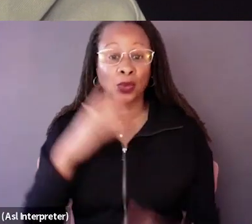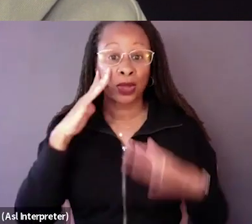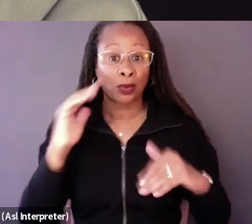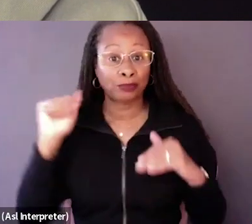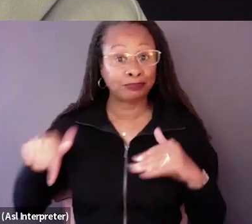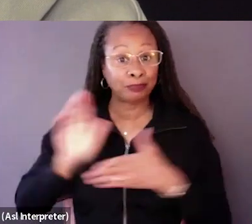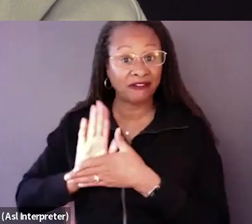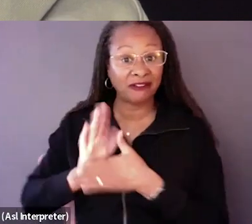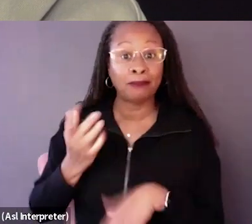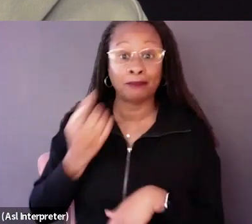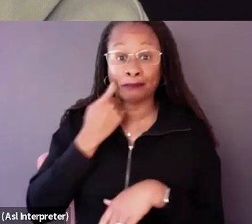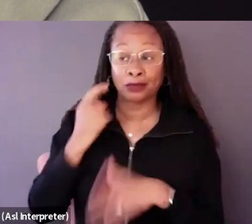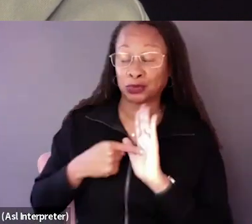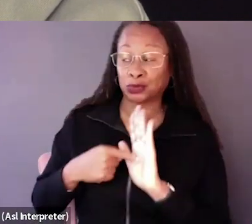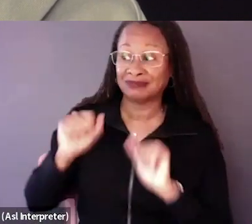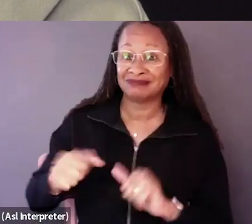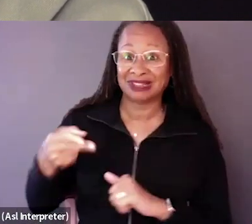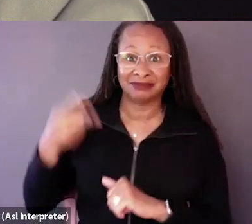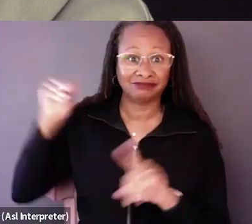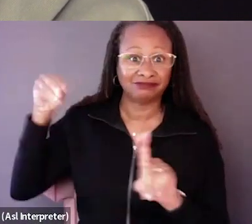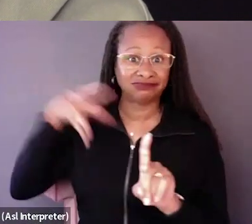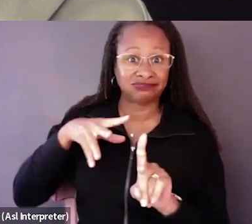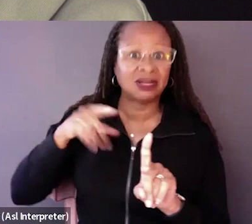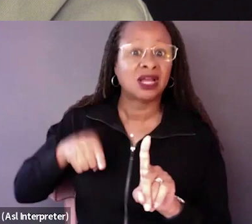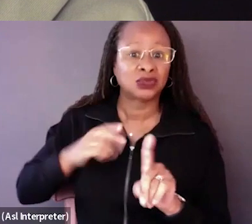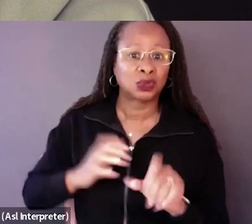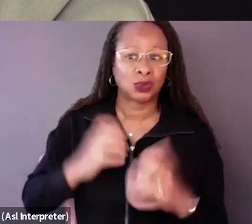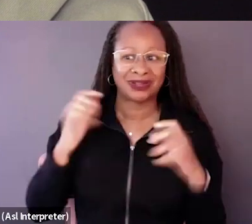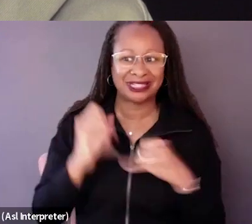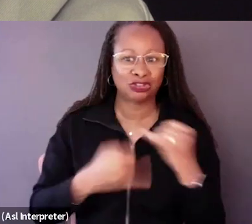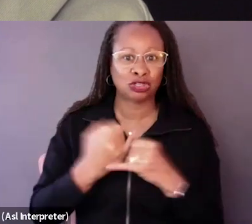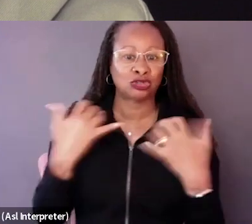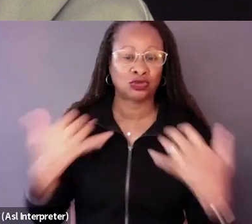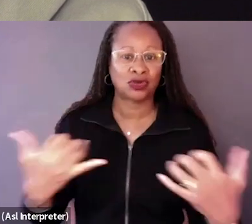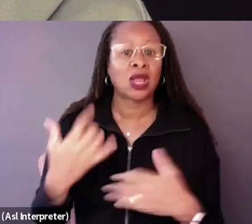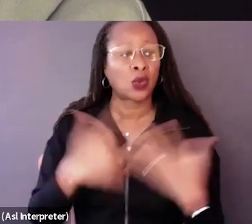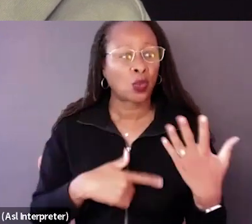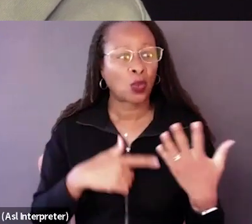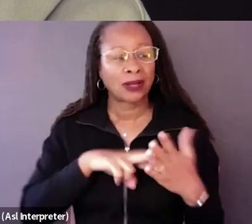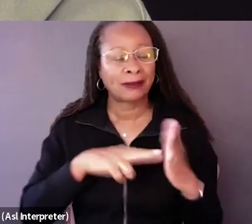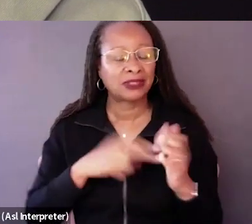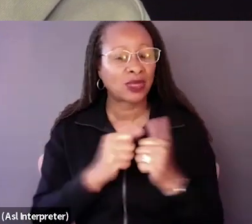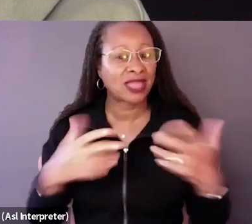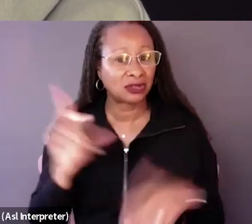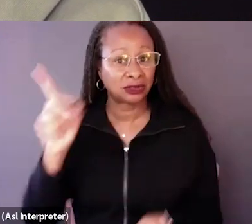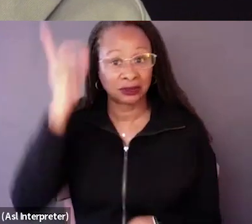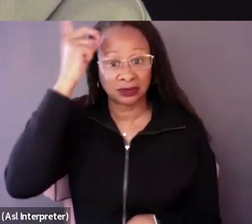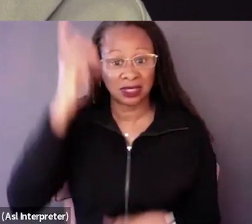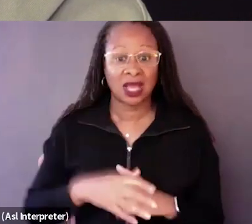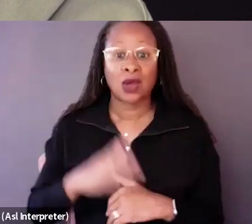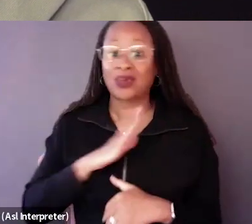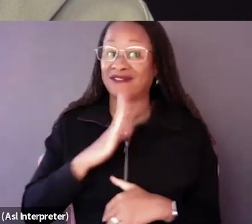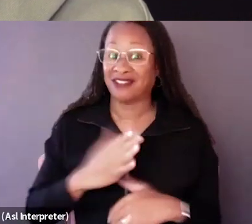film can highlight to international audiences what it means to not have a democracy. We've actually never had a democracy in